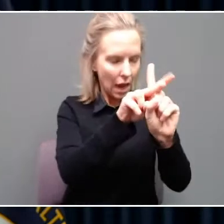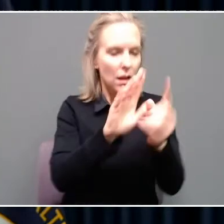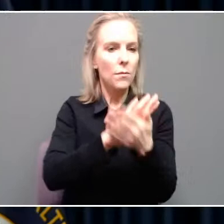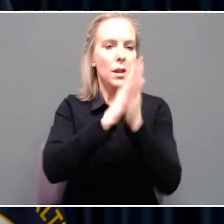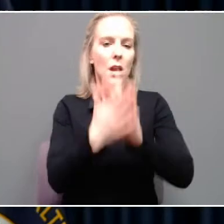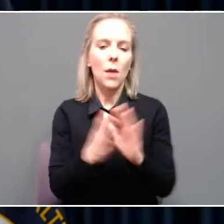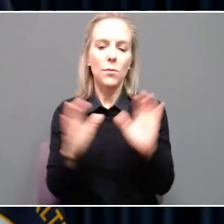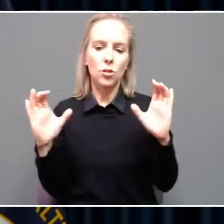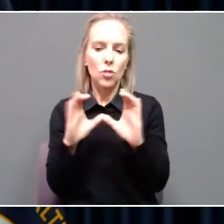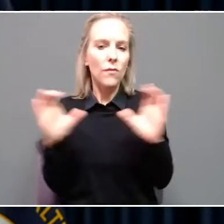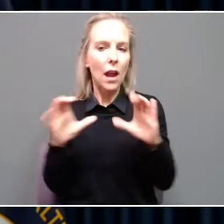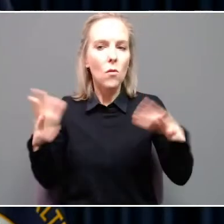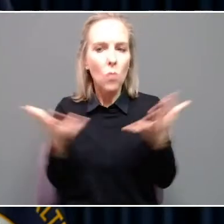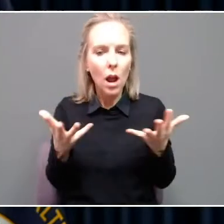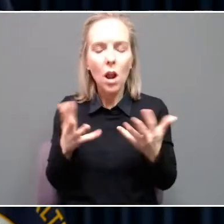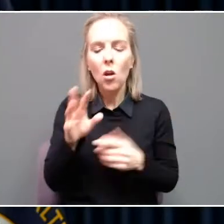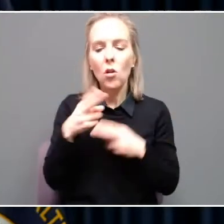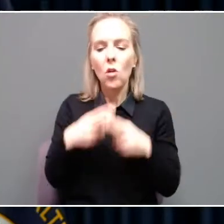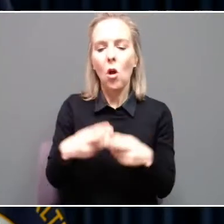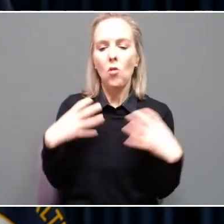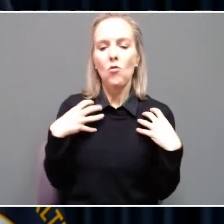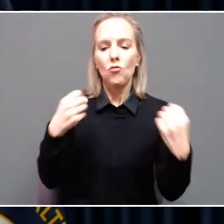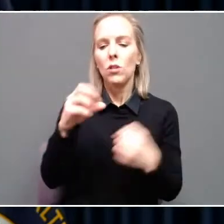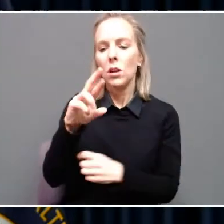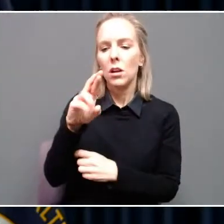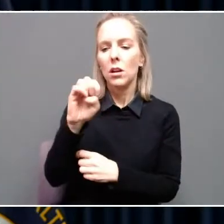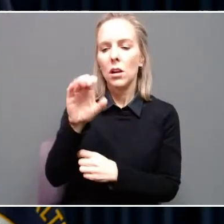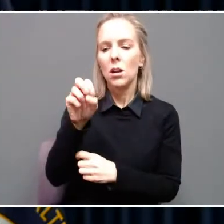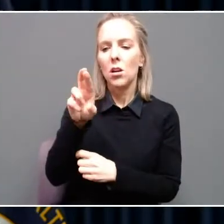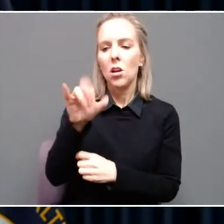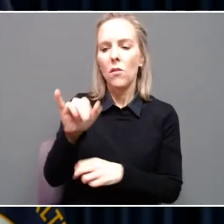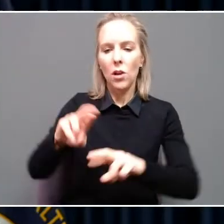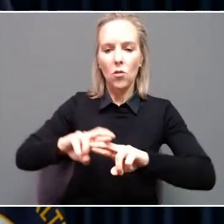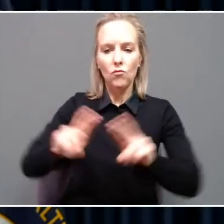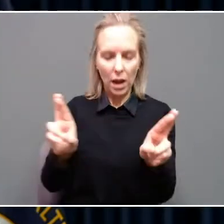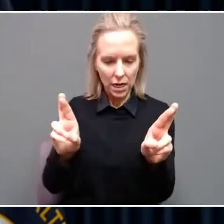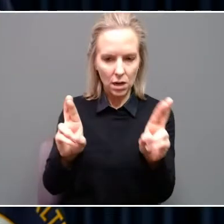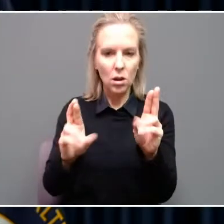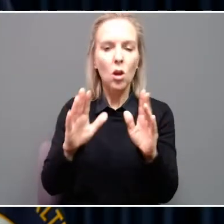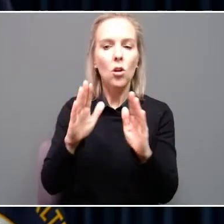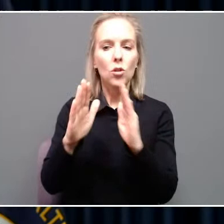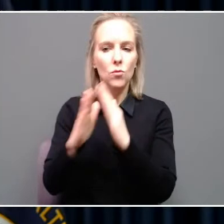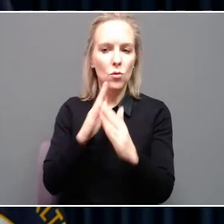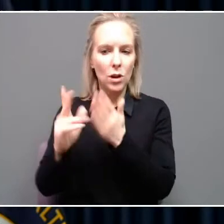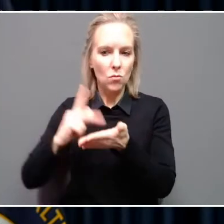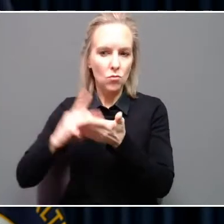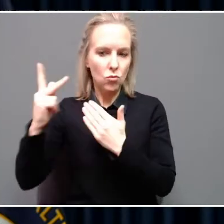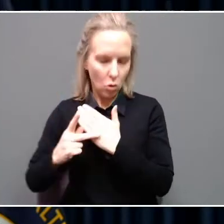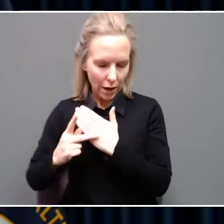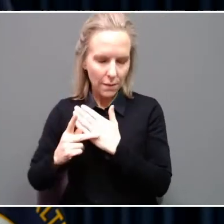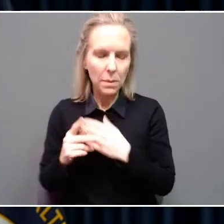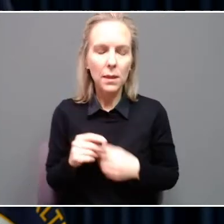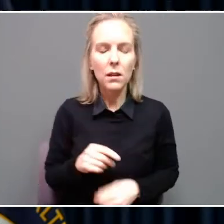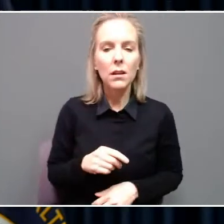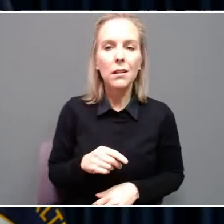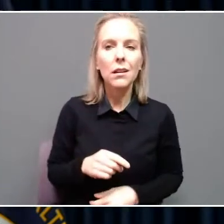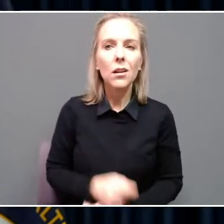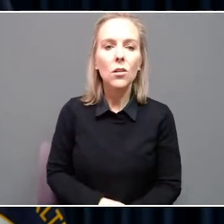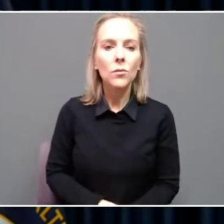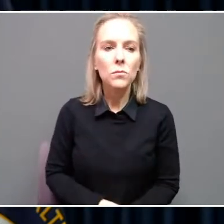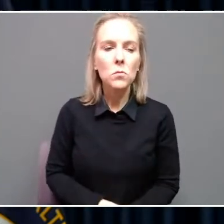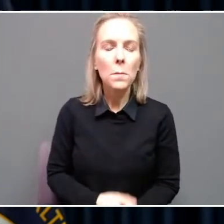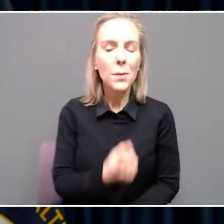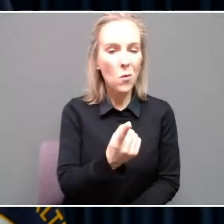as recovery ready through the Recovery Ready Communities program. One life, just one